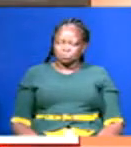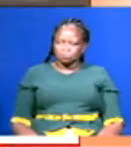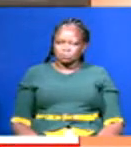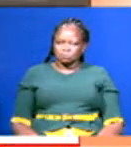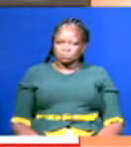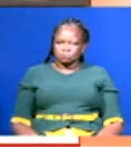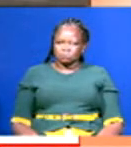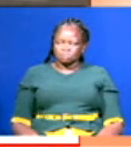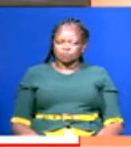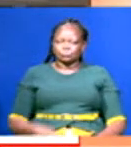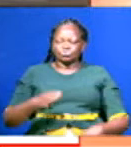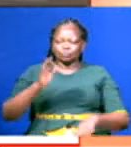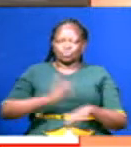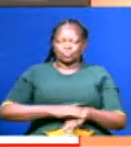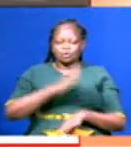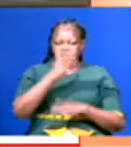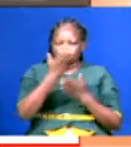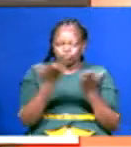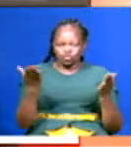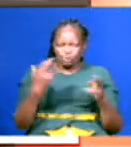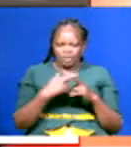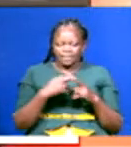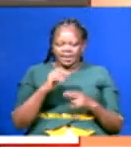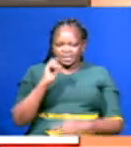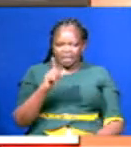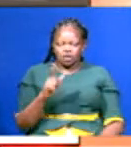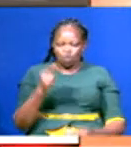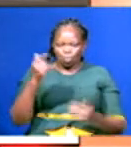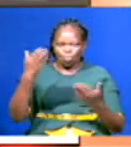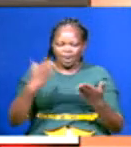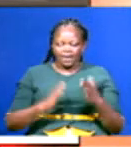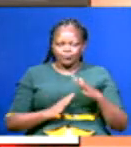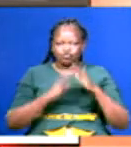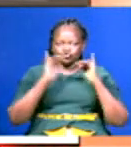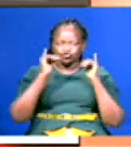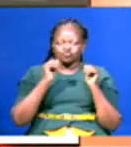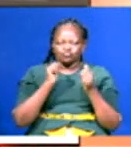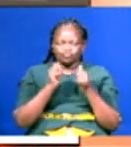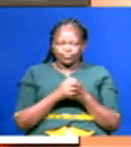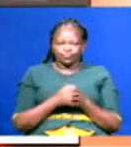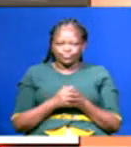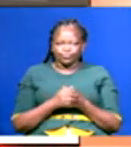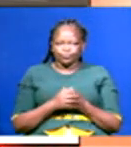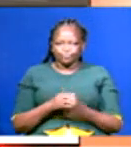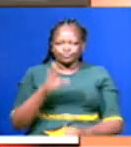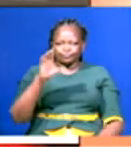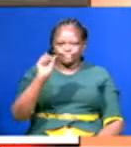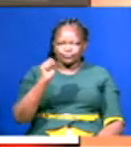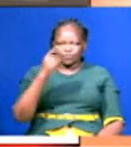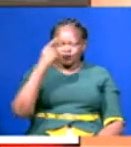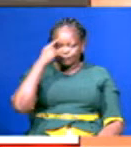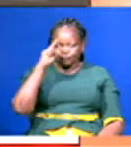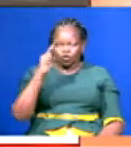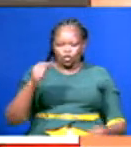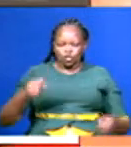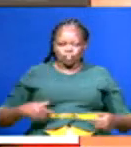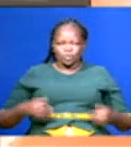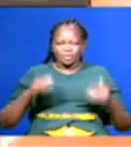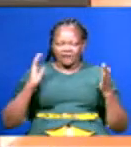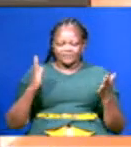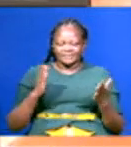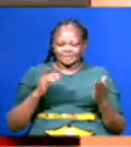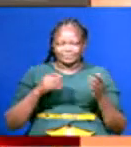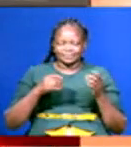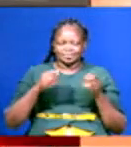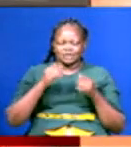A very good evening to you. My name is Daniel Wahome and welcome to Prime Edition Sport. The Cabinet Secretary for Youth Affairs, the Arts and Sports,